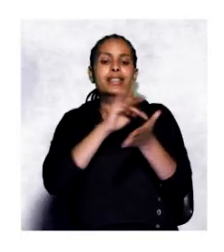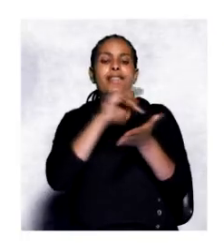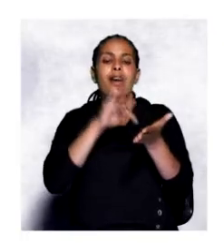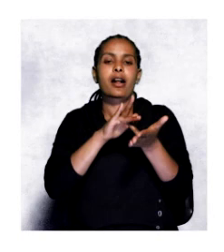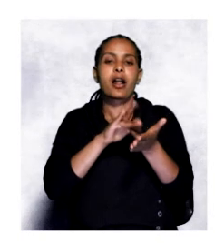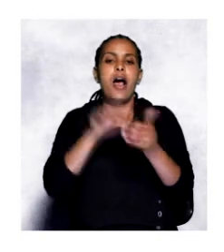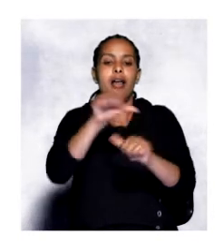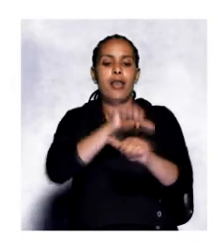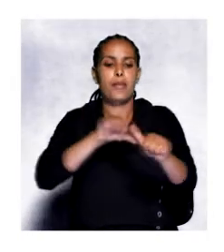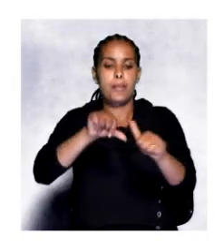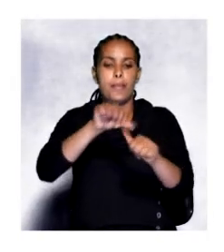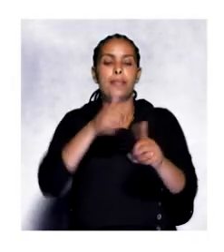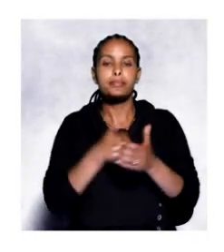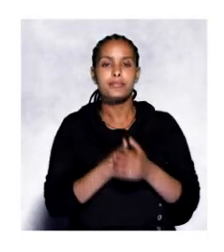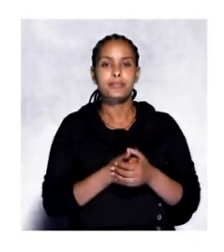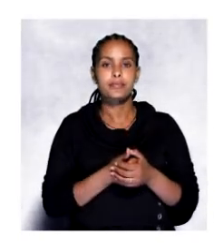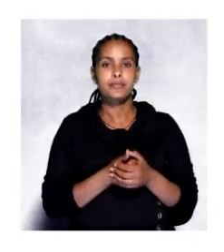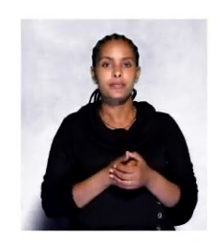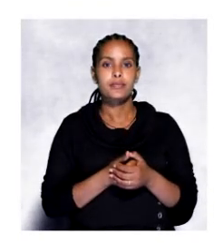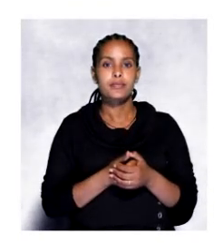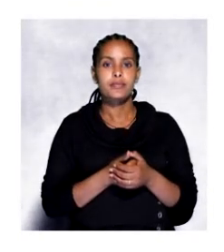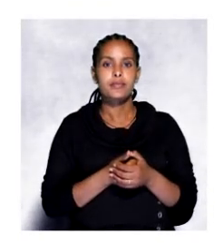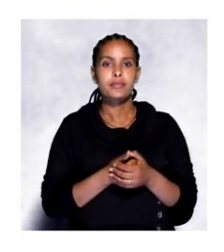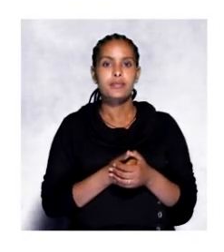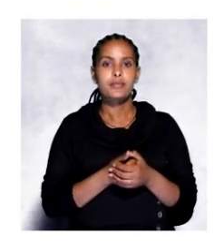central atom.